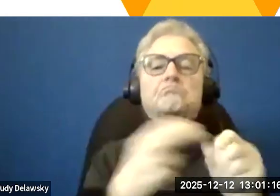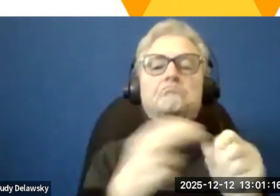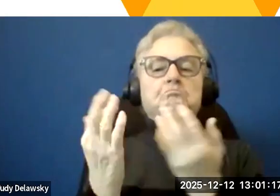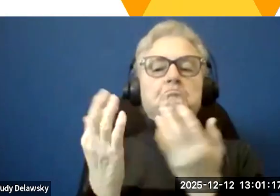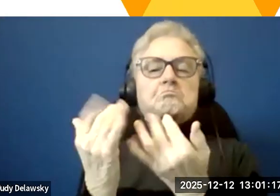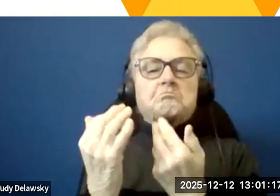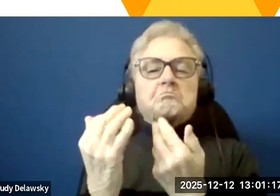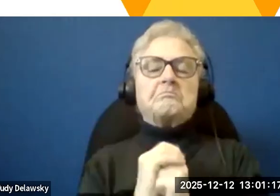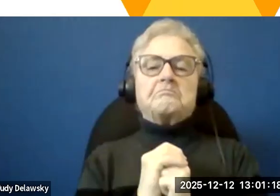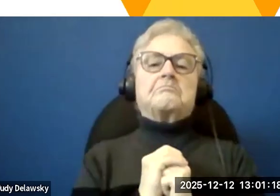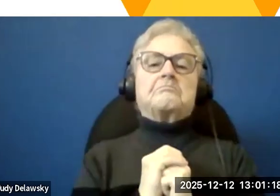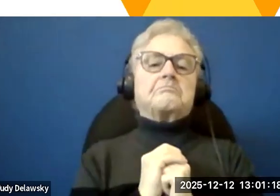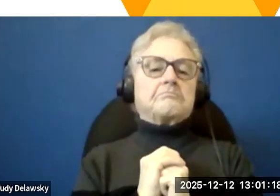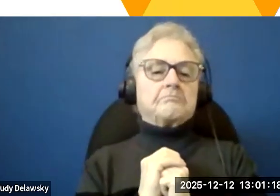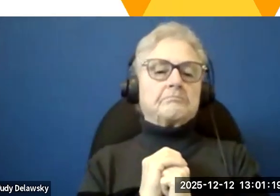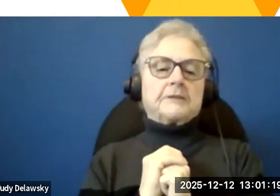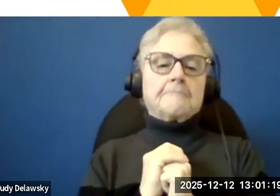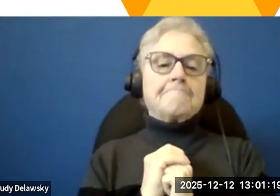All right.